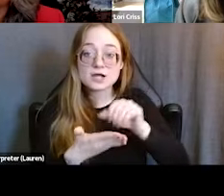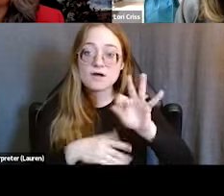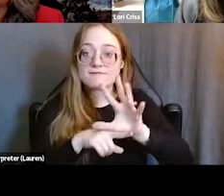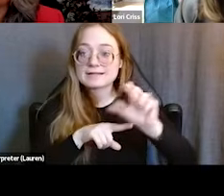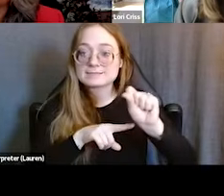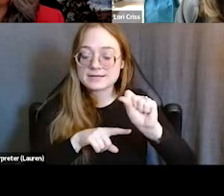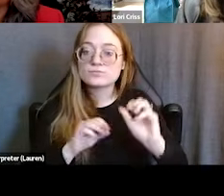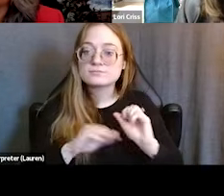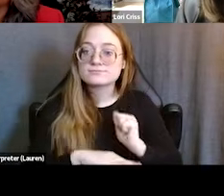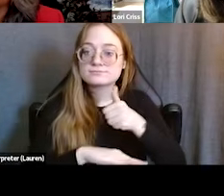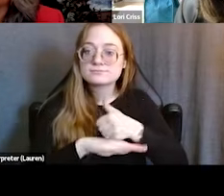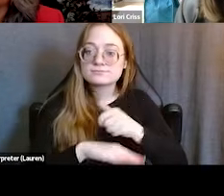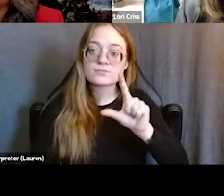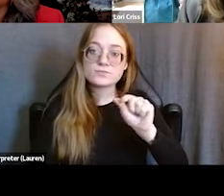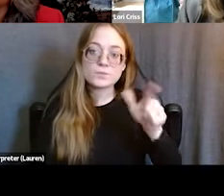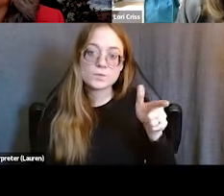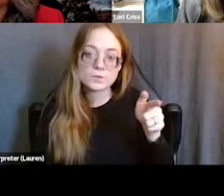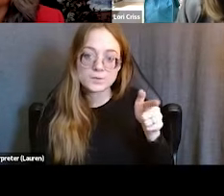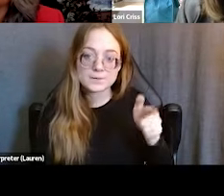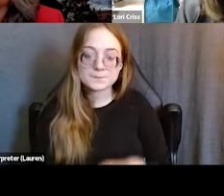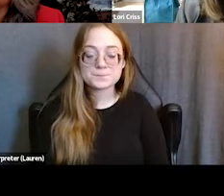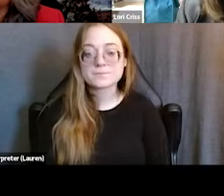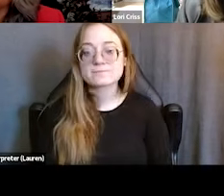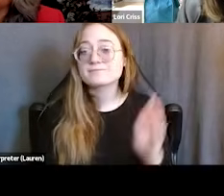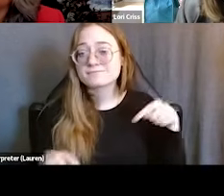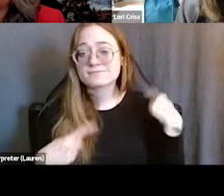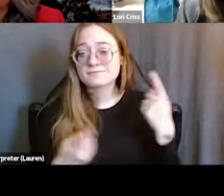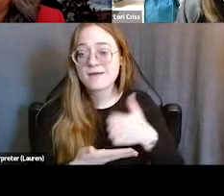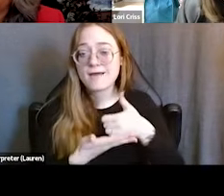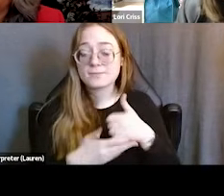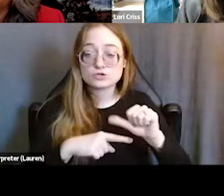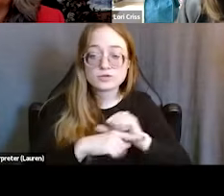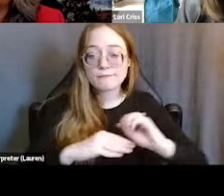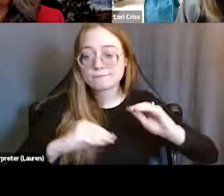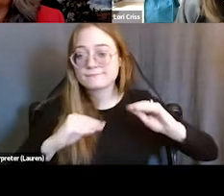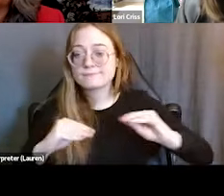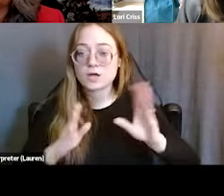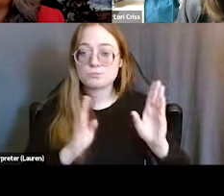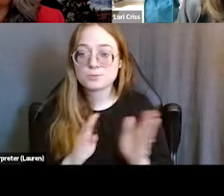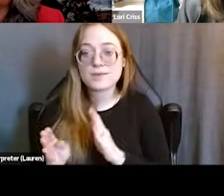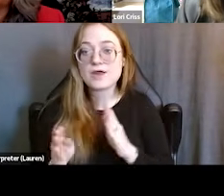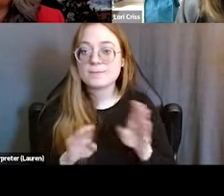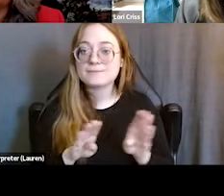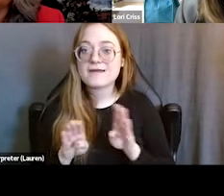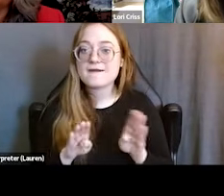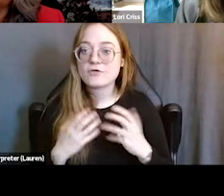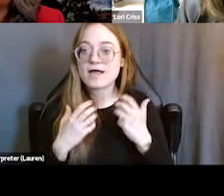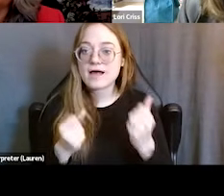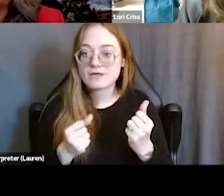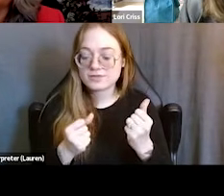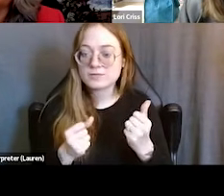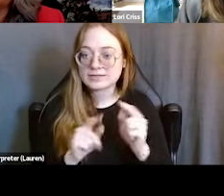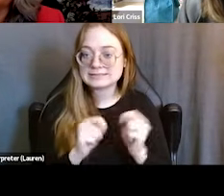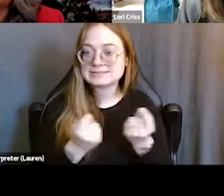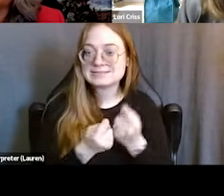in 2021 and has been helping to train and prepare the behavioral health workforce and the partners